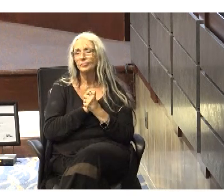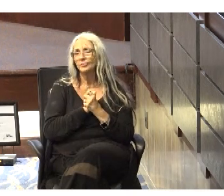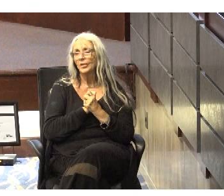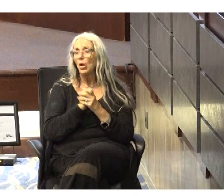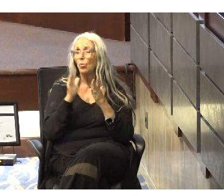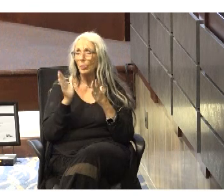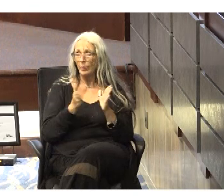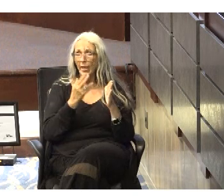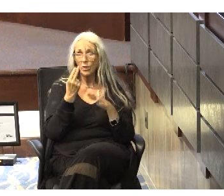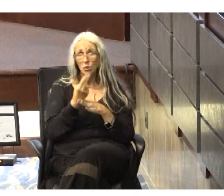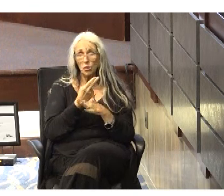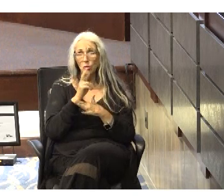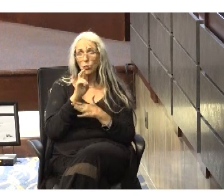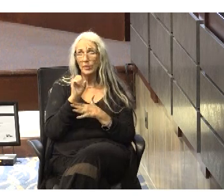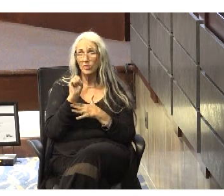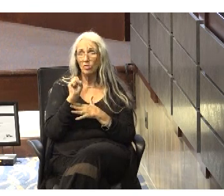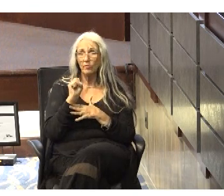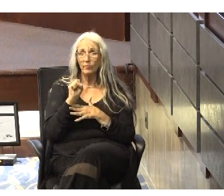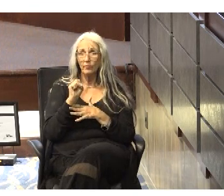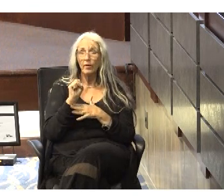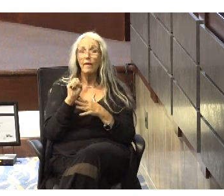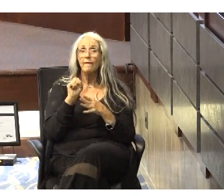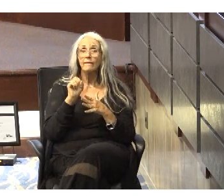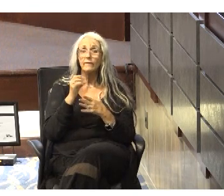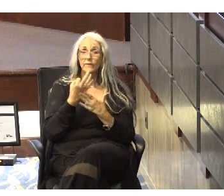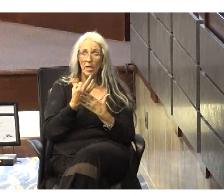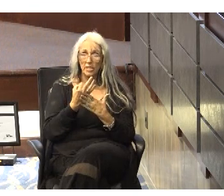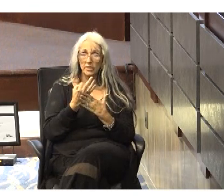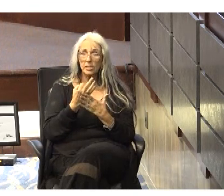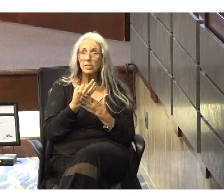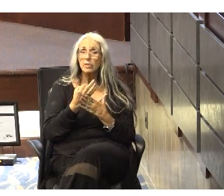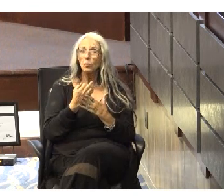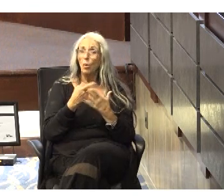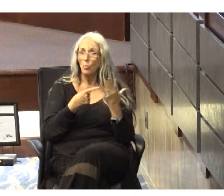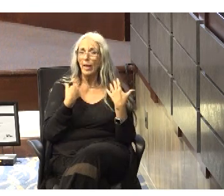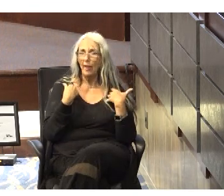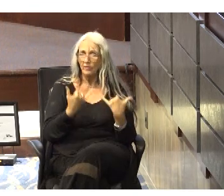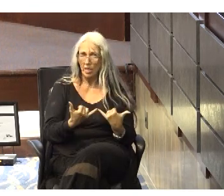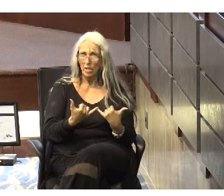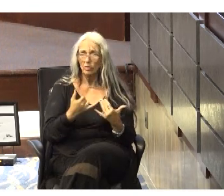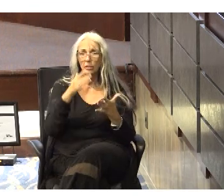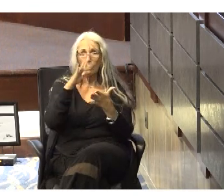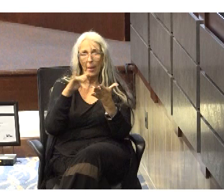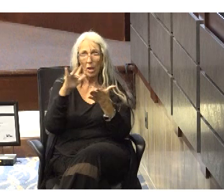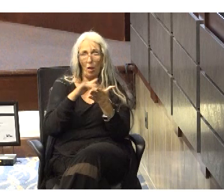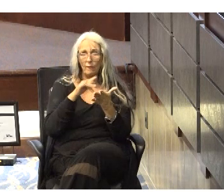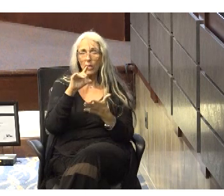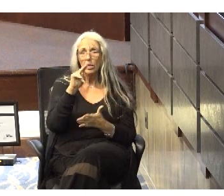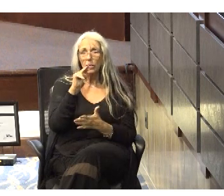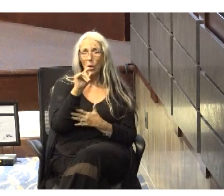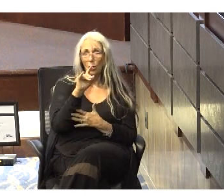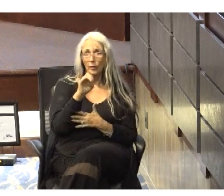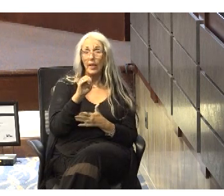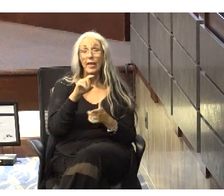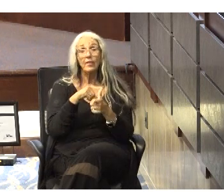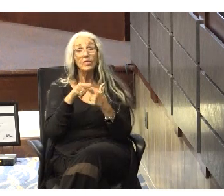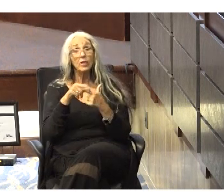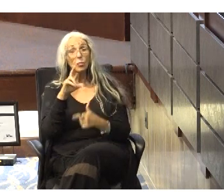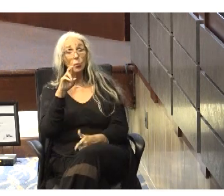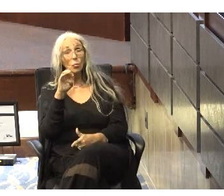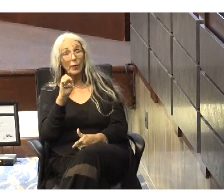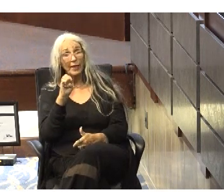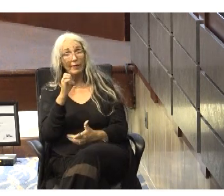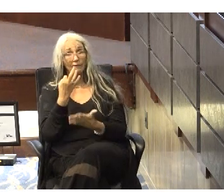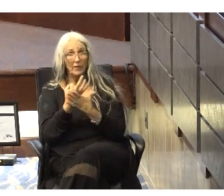We plan to use our reserve funds, our existing funds that we have to pay off our existing note. And then we will refinance the construction for the